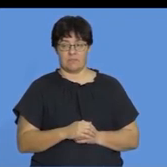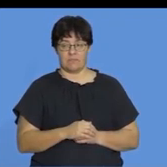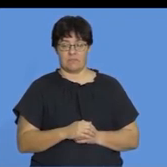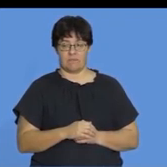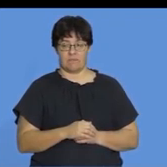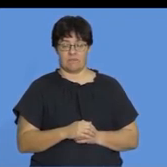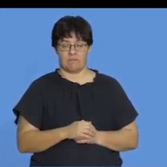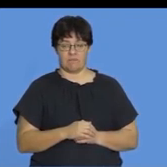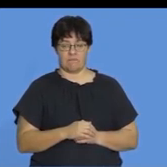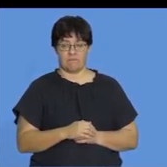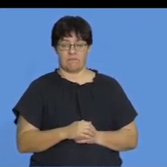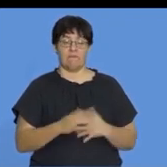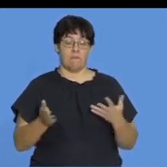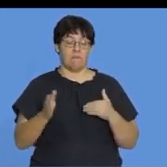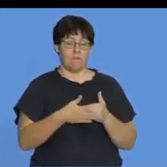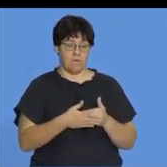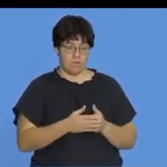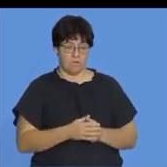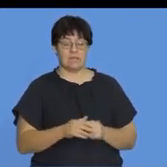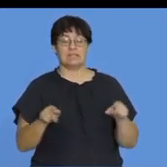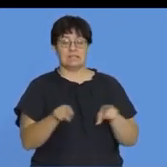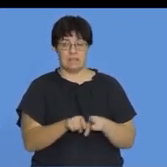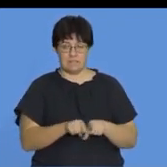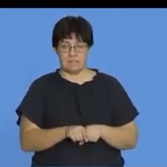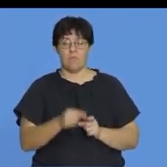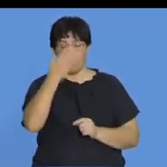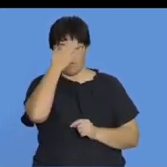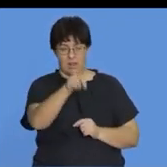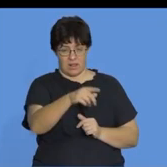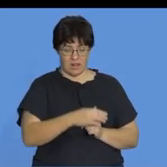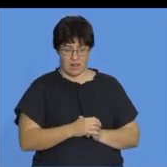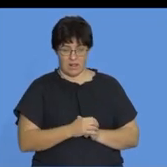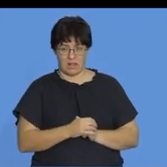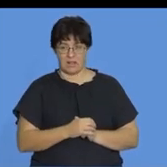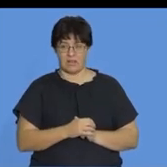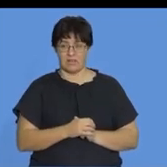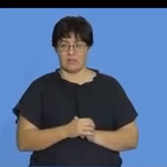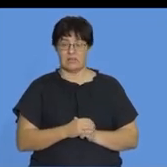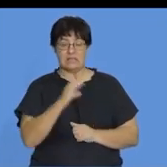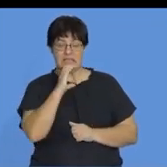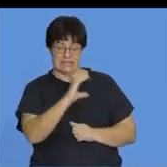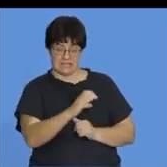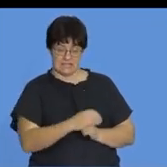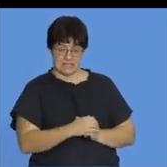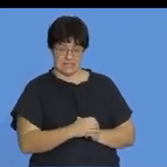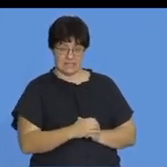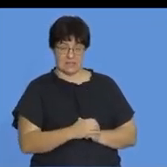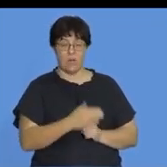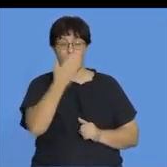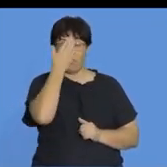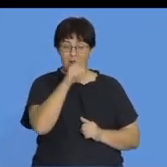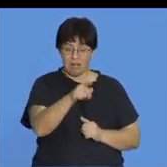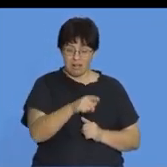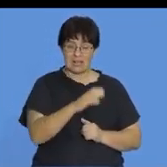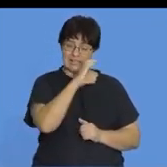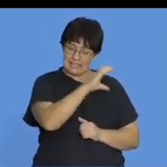0.034 mole, right? Furthermore, we also know that in terms of concentration, we know that